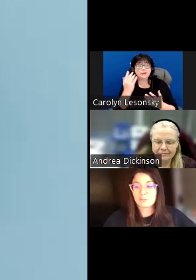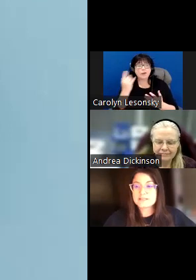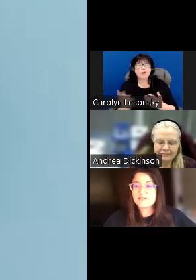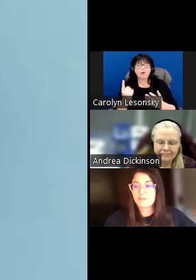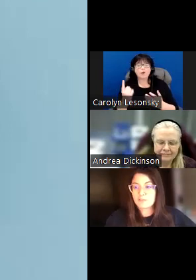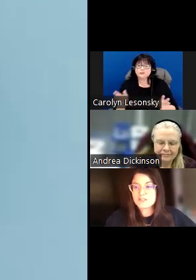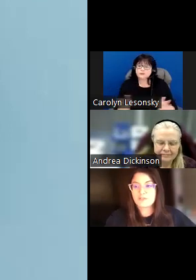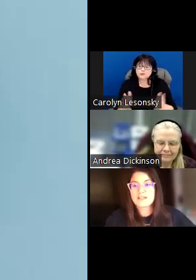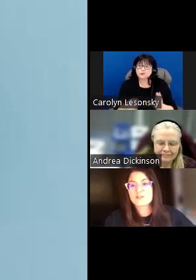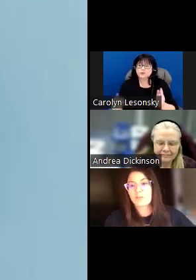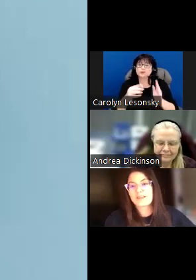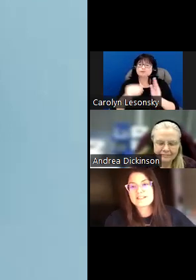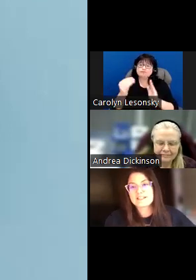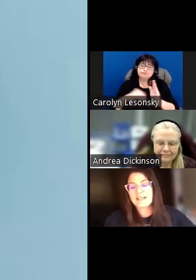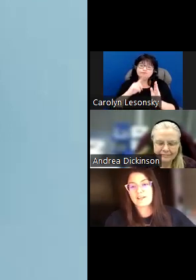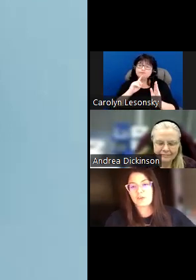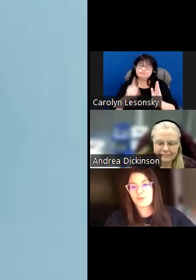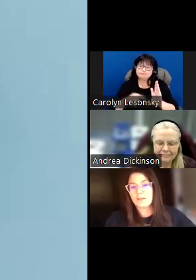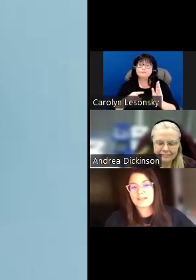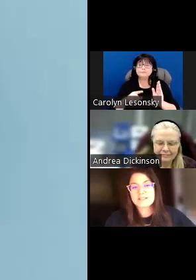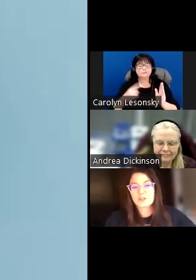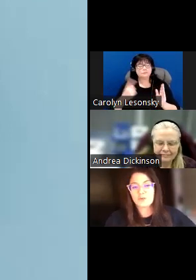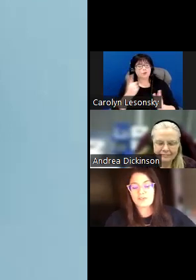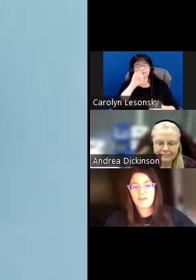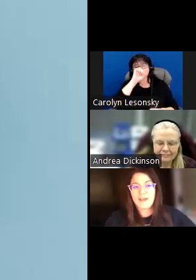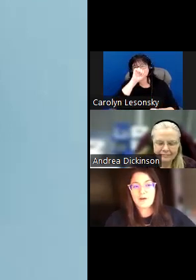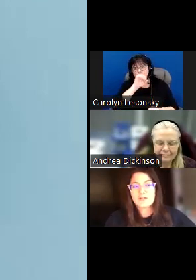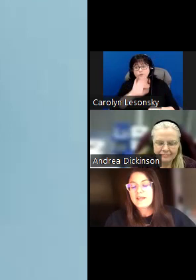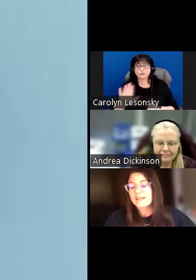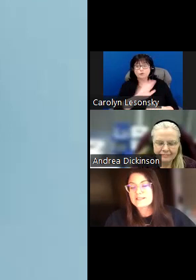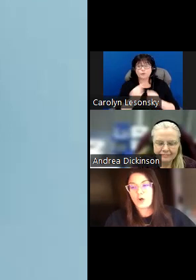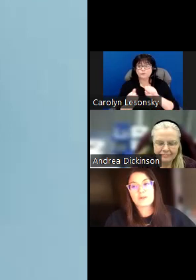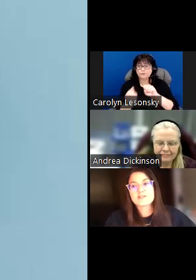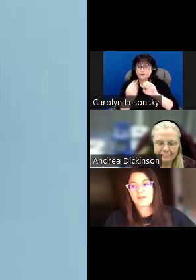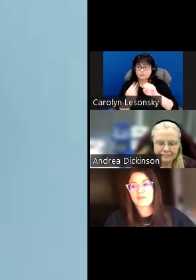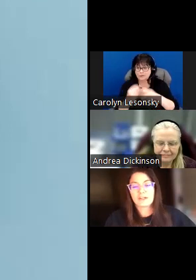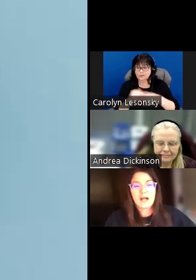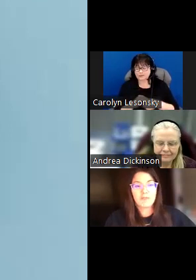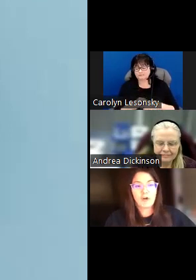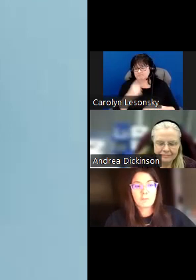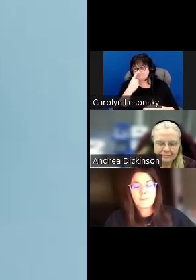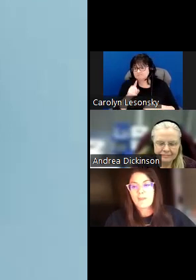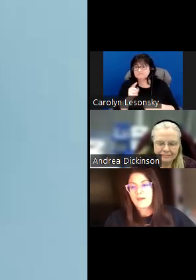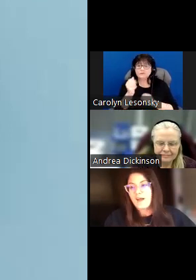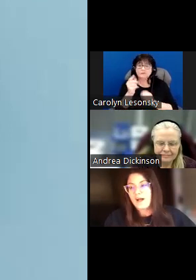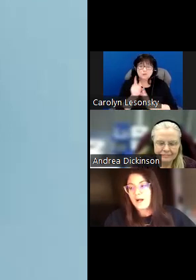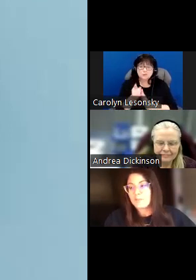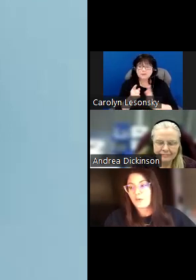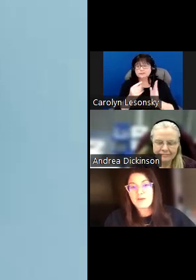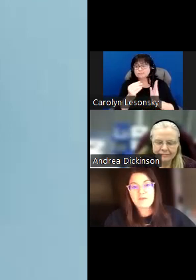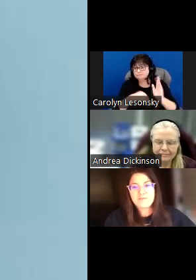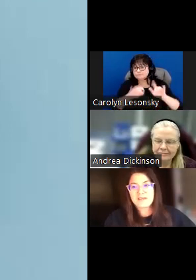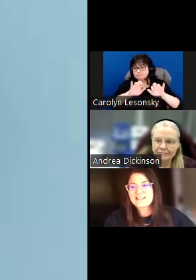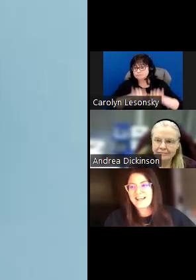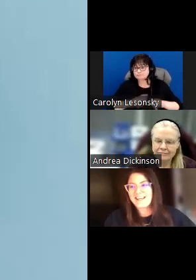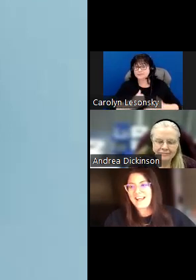feedback that we receive from the survey. So please take a few minutes to fill that out. It's always very, very helpful.